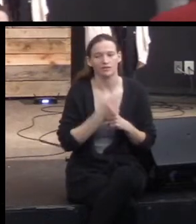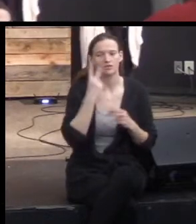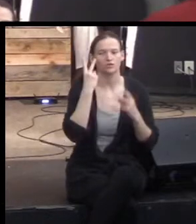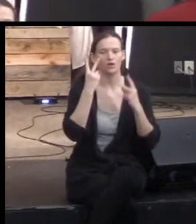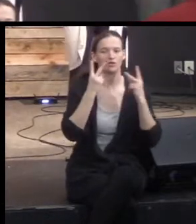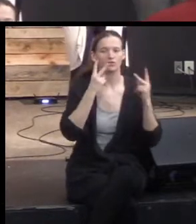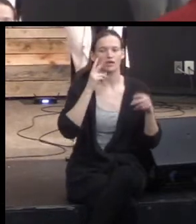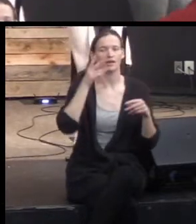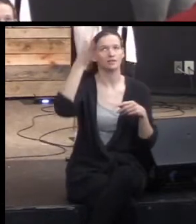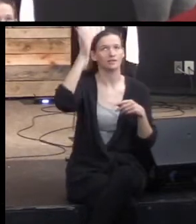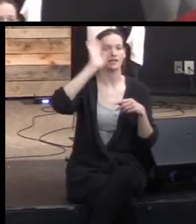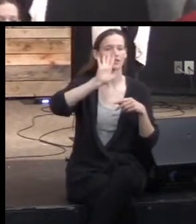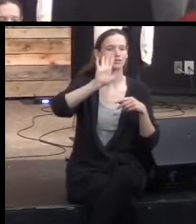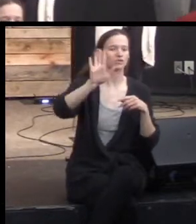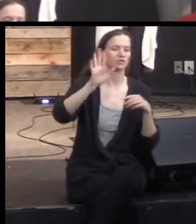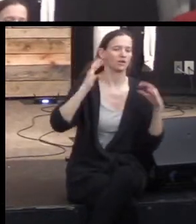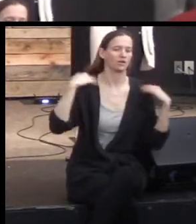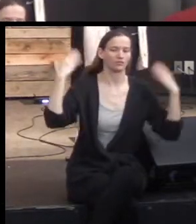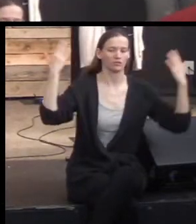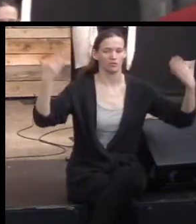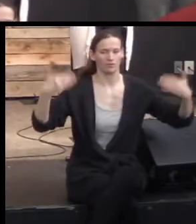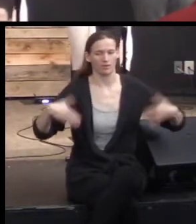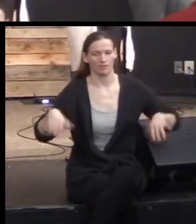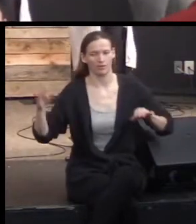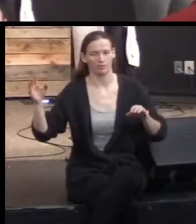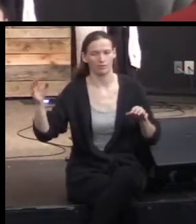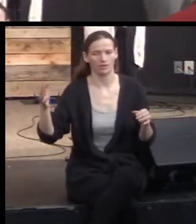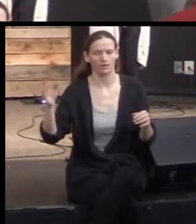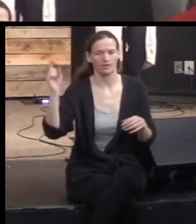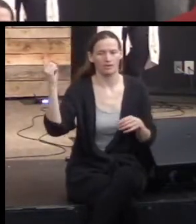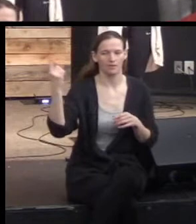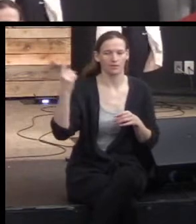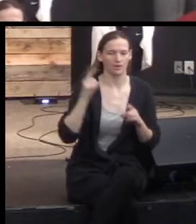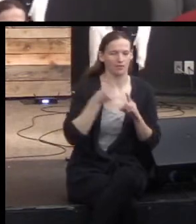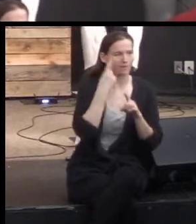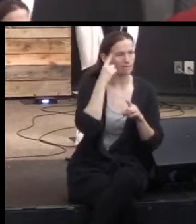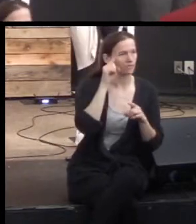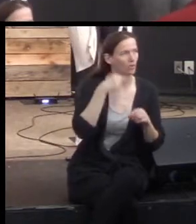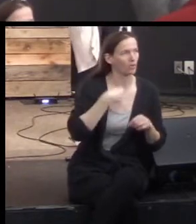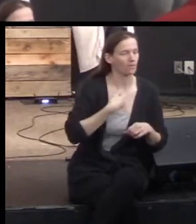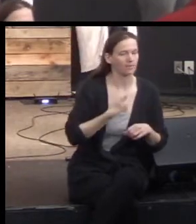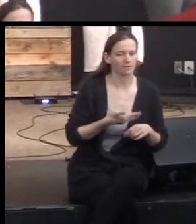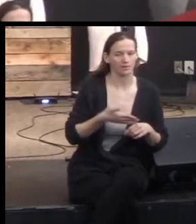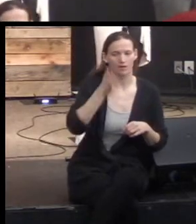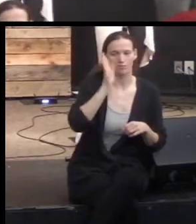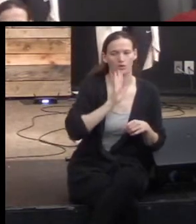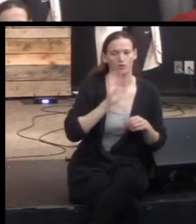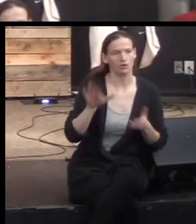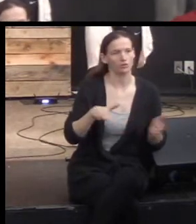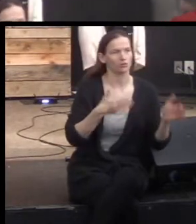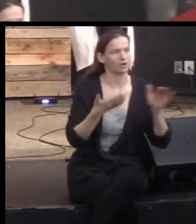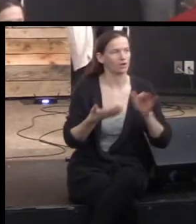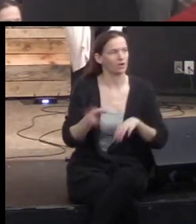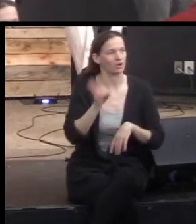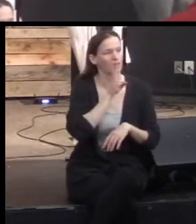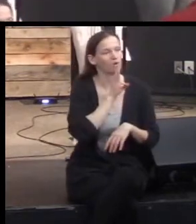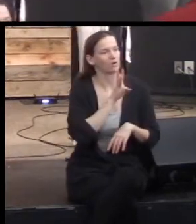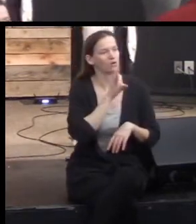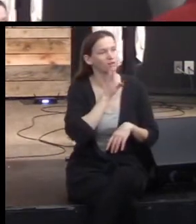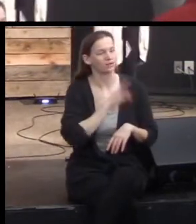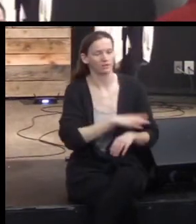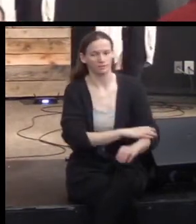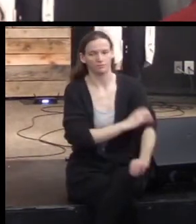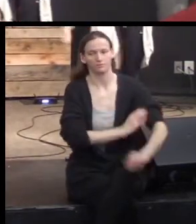I saw God's angels all coming for me. But God's gonna trouble the